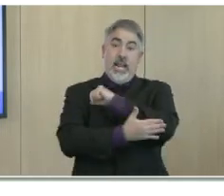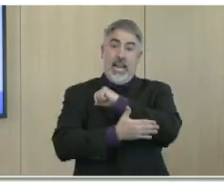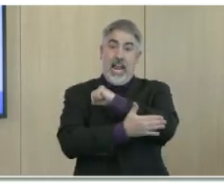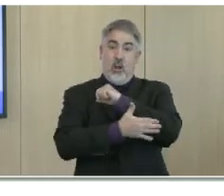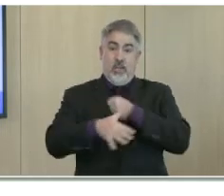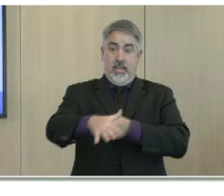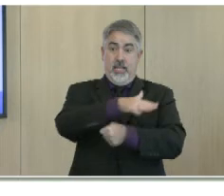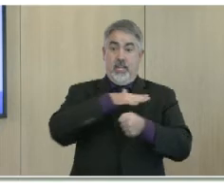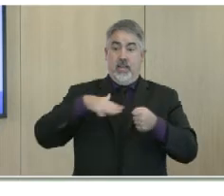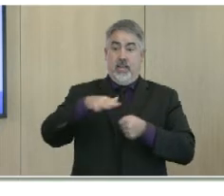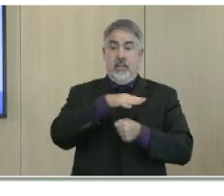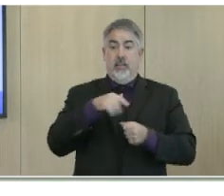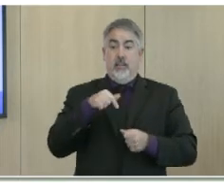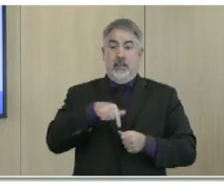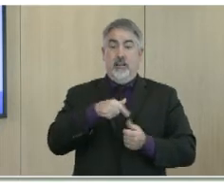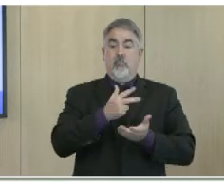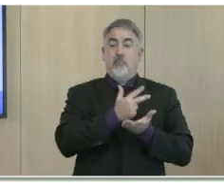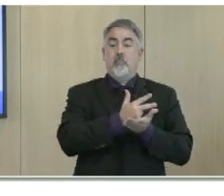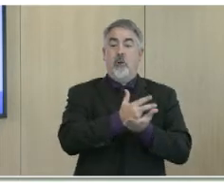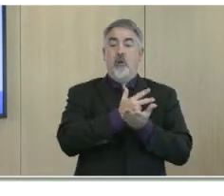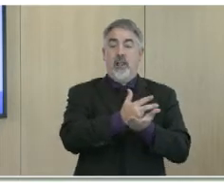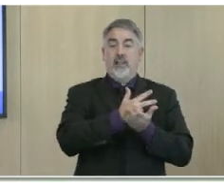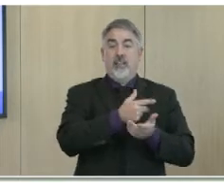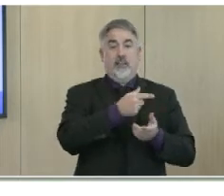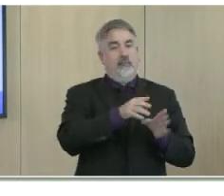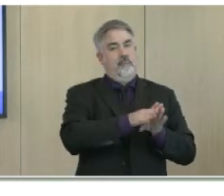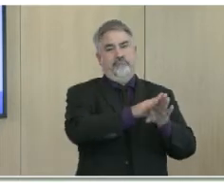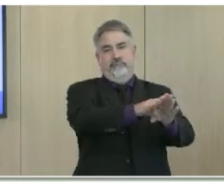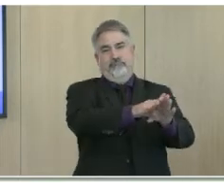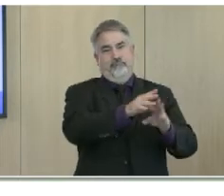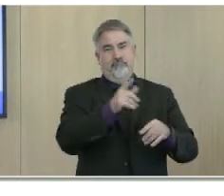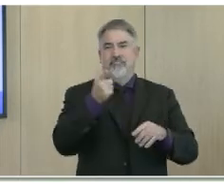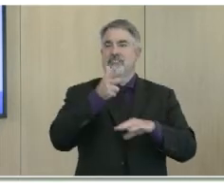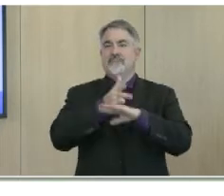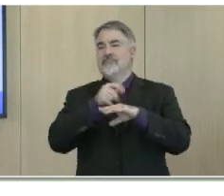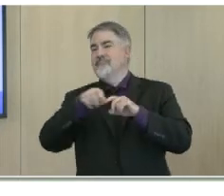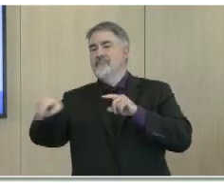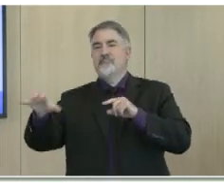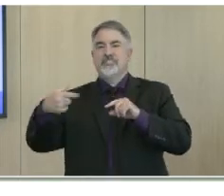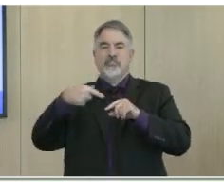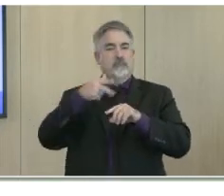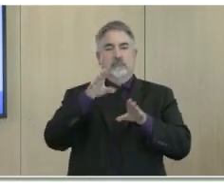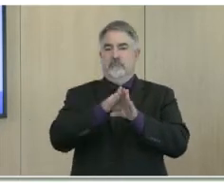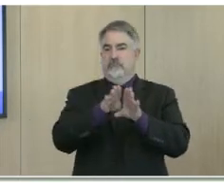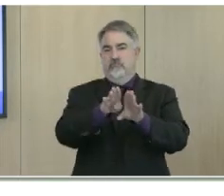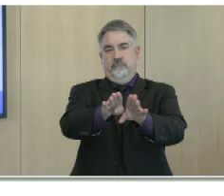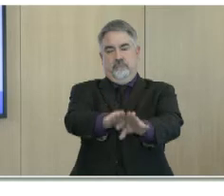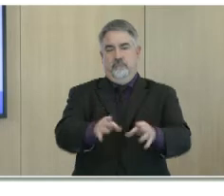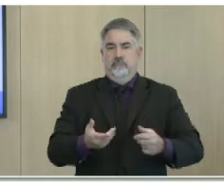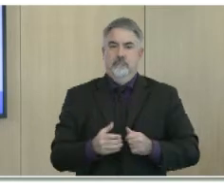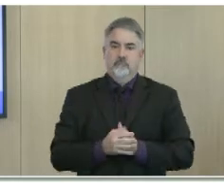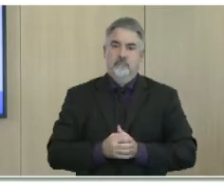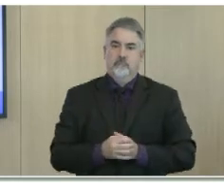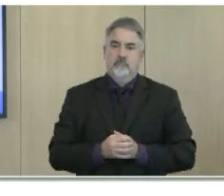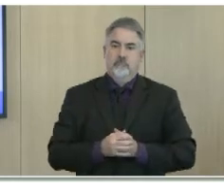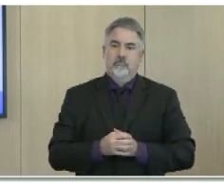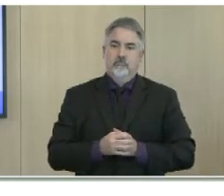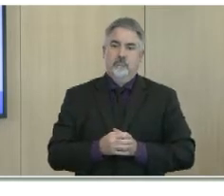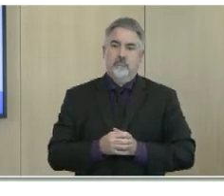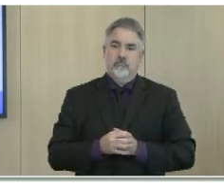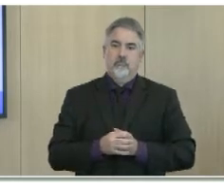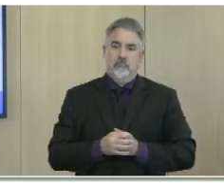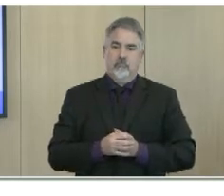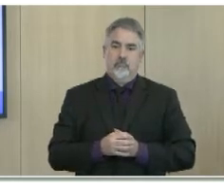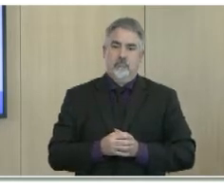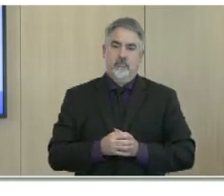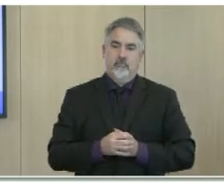of these facilities must be closed. Additionally, all of these entities, parks and recreation centers, either have to